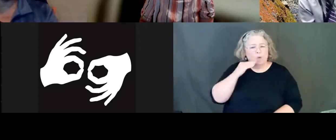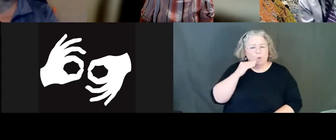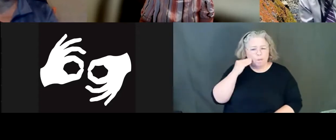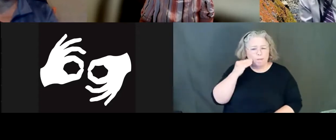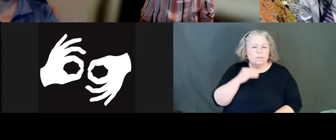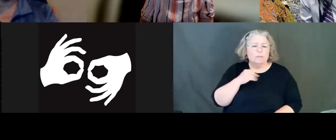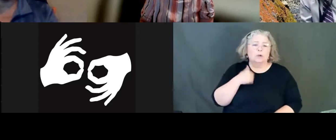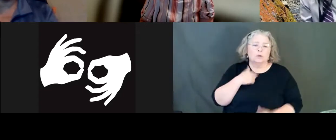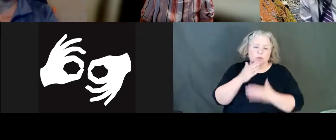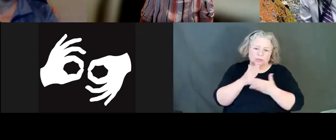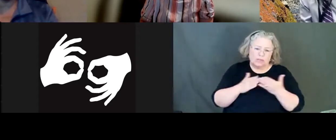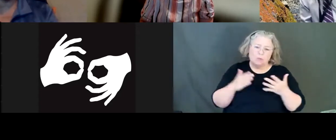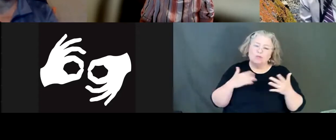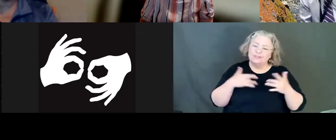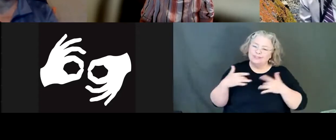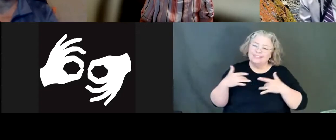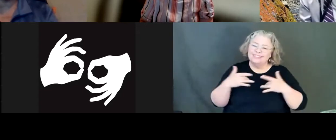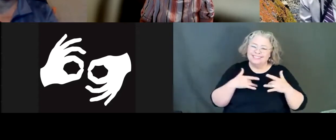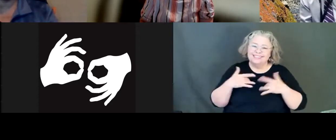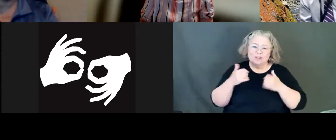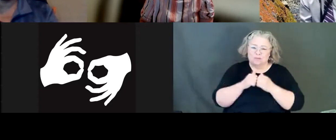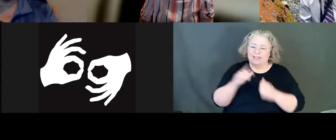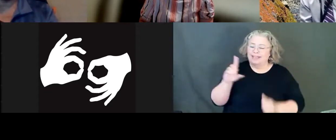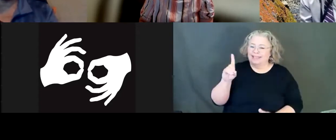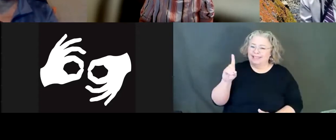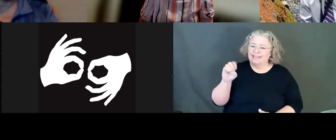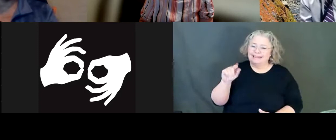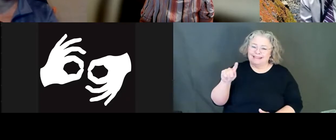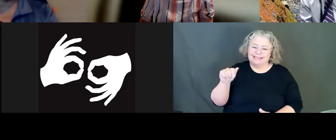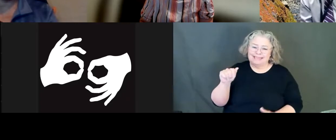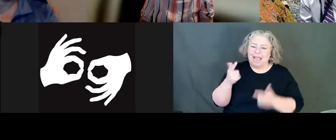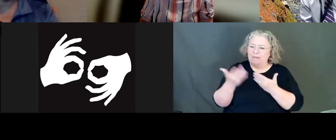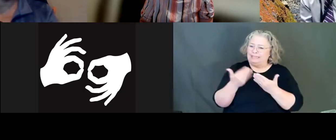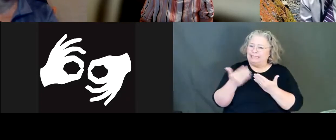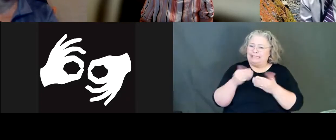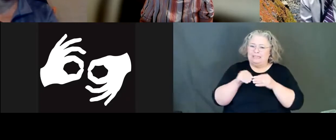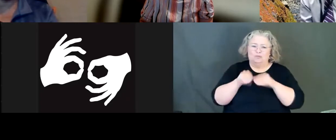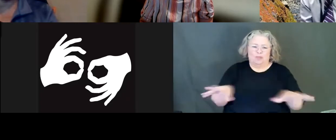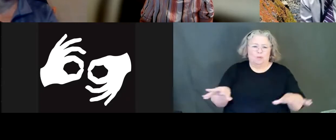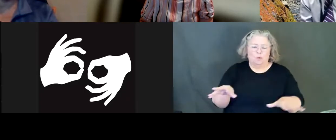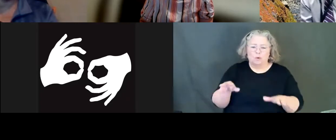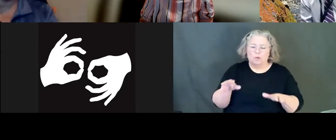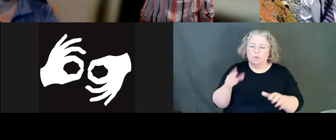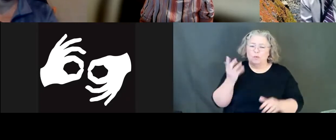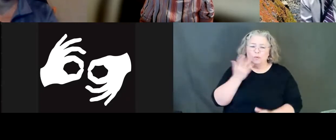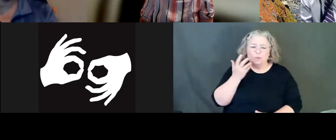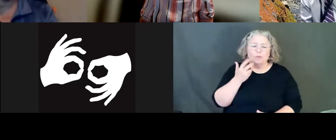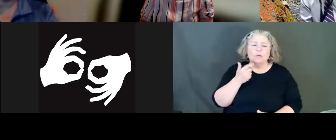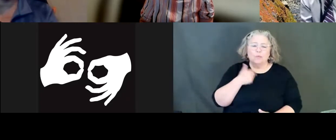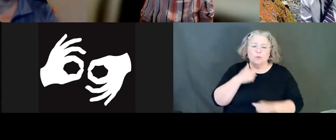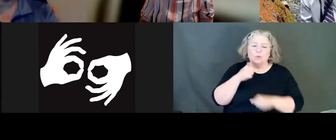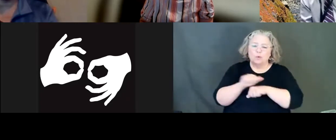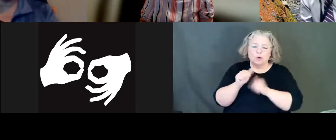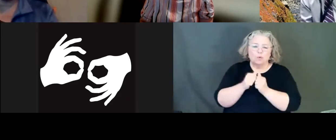Yes, we do have some concerns, especially with Delta and how transmissible it is. So we're working with